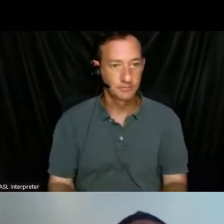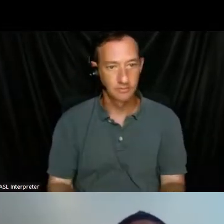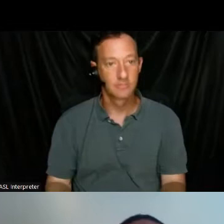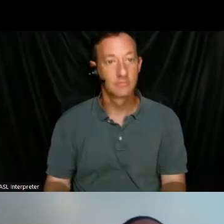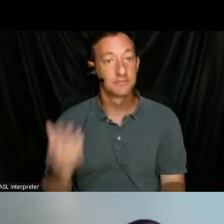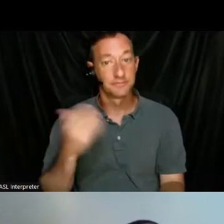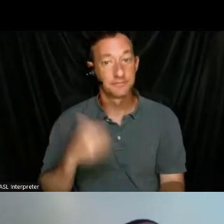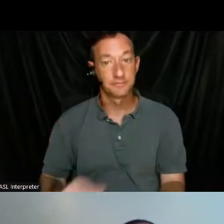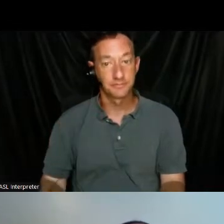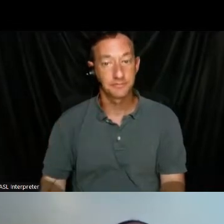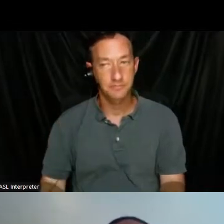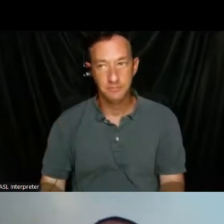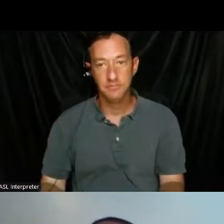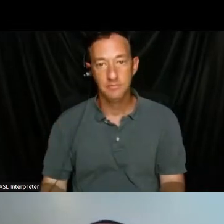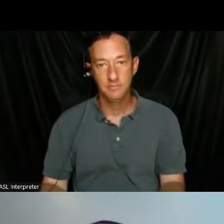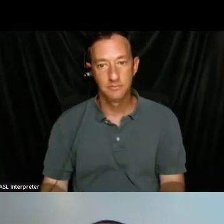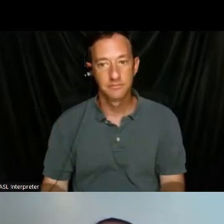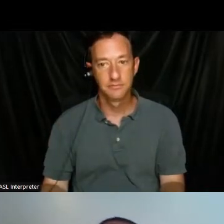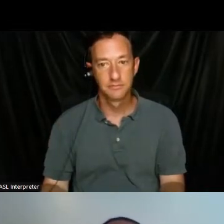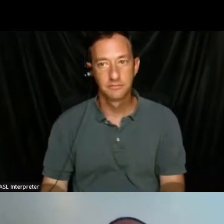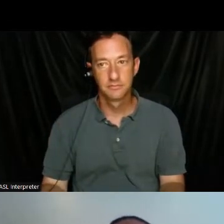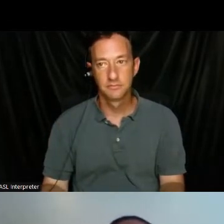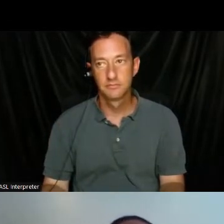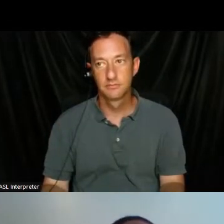Next slide, please.